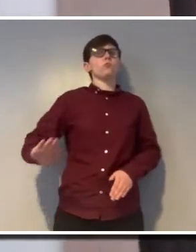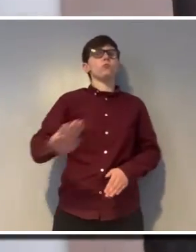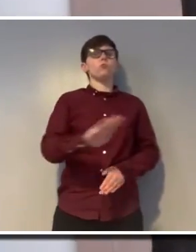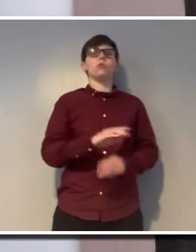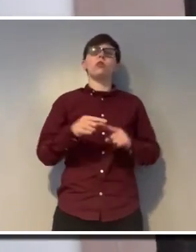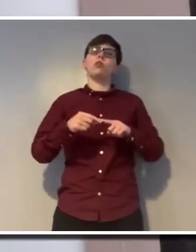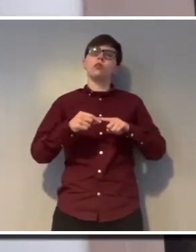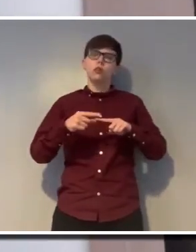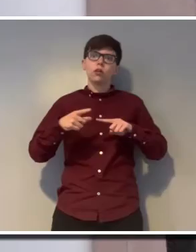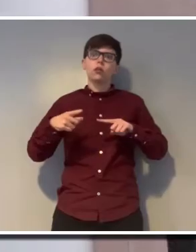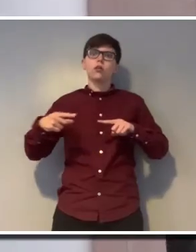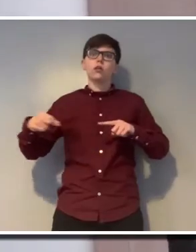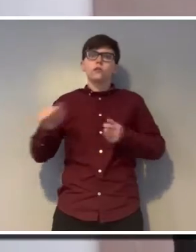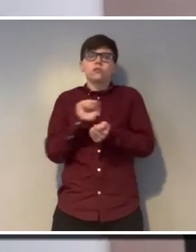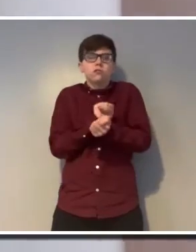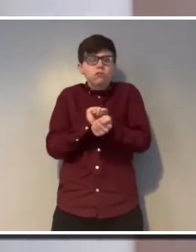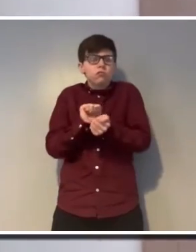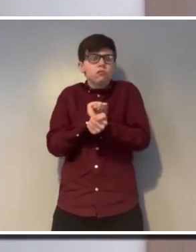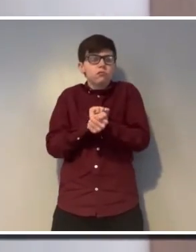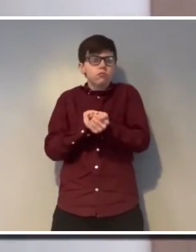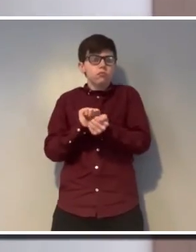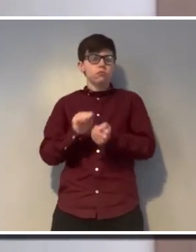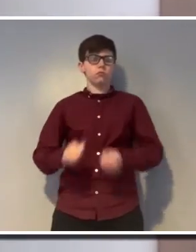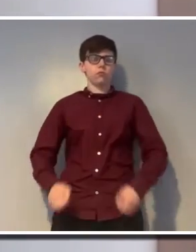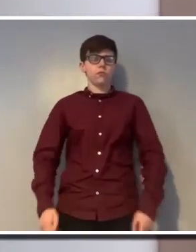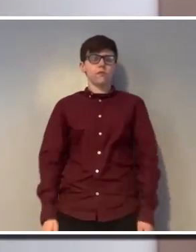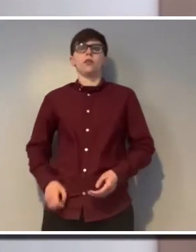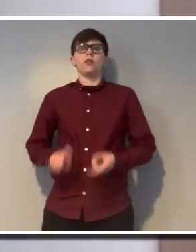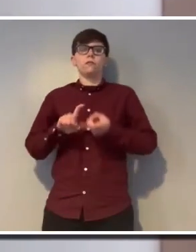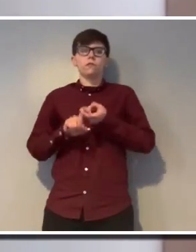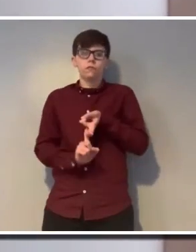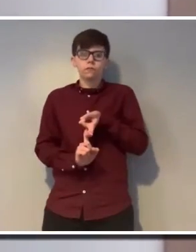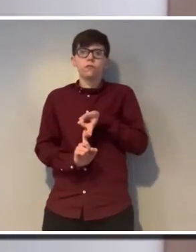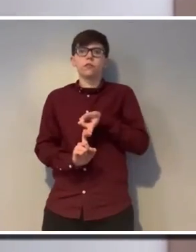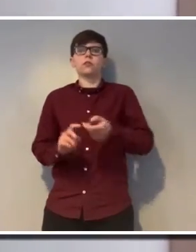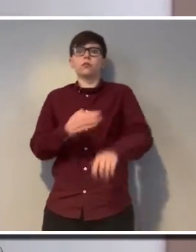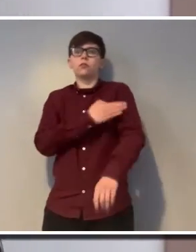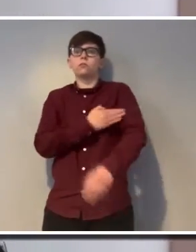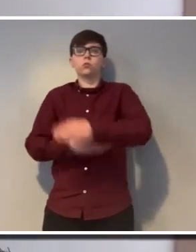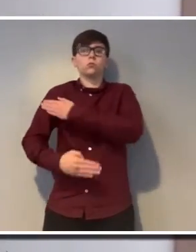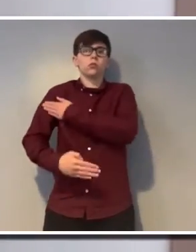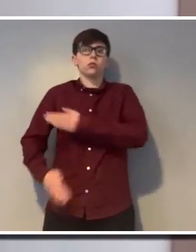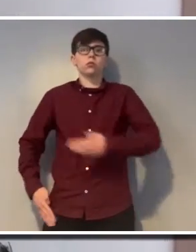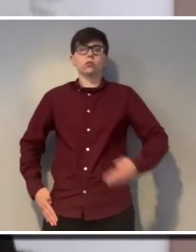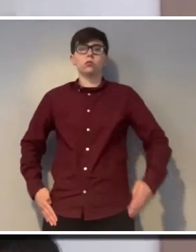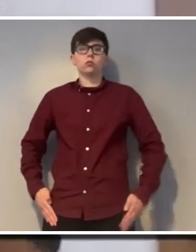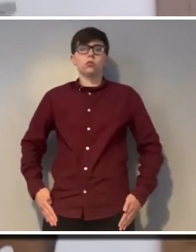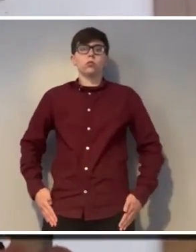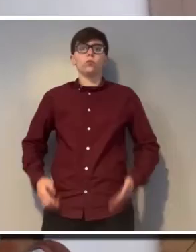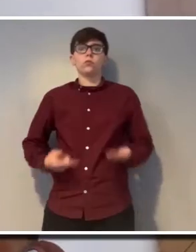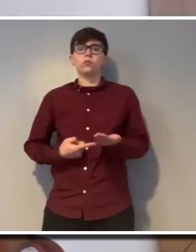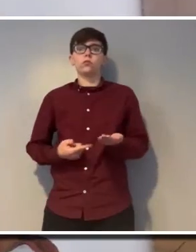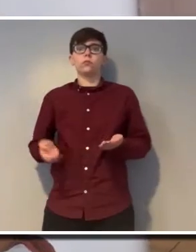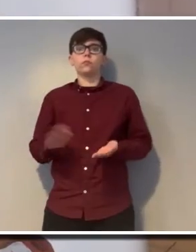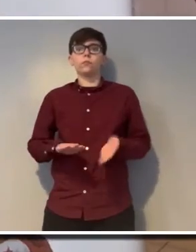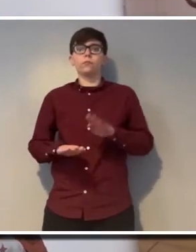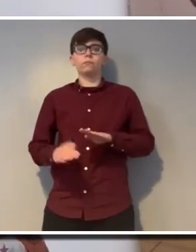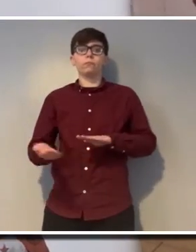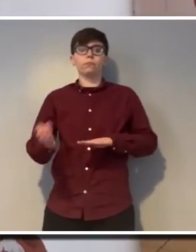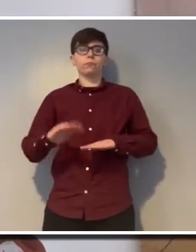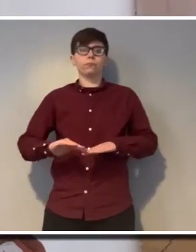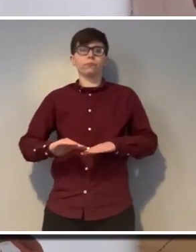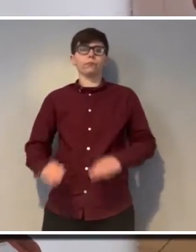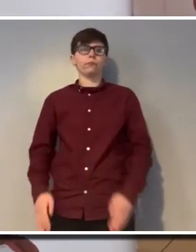I cleaned off all the leaves and soil, fixed his arms and legs